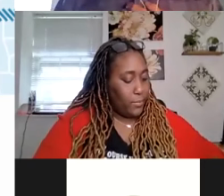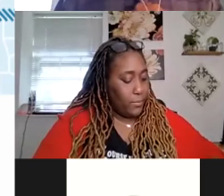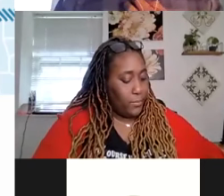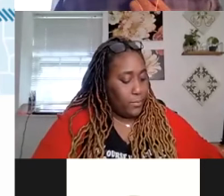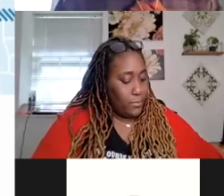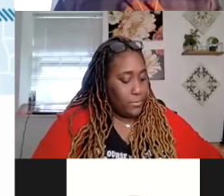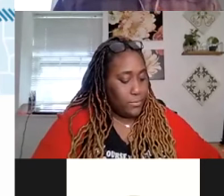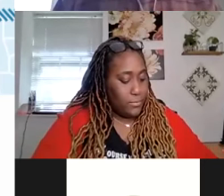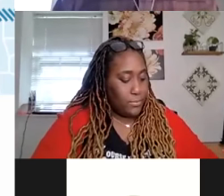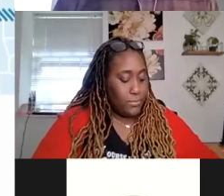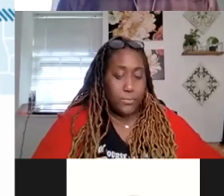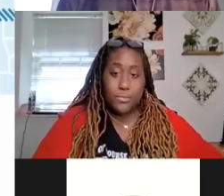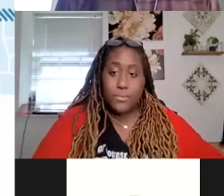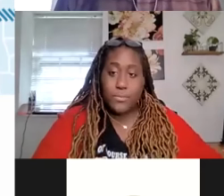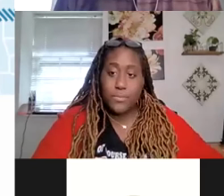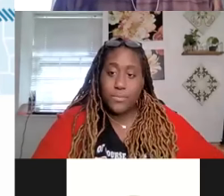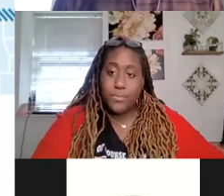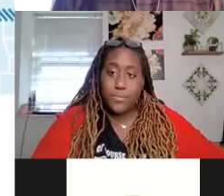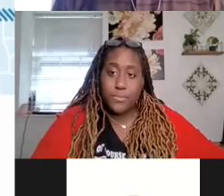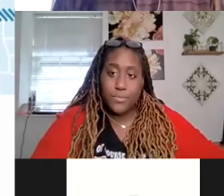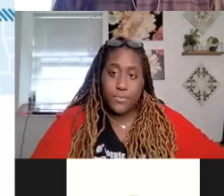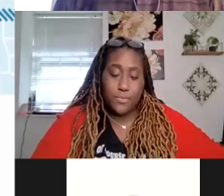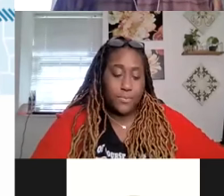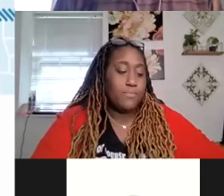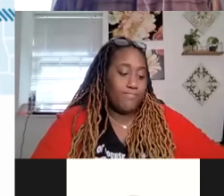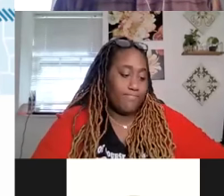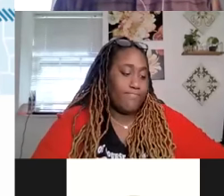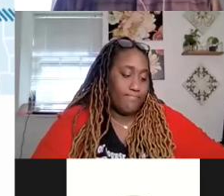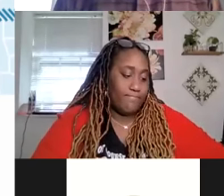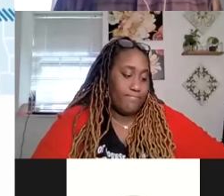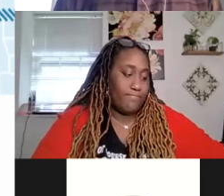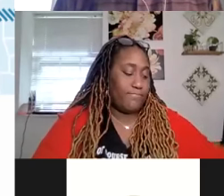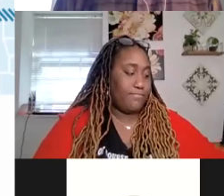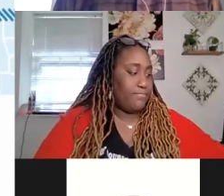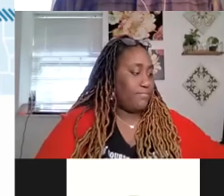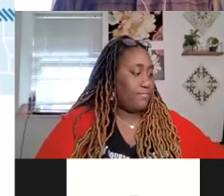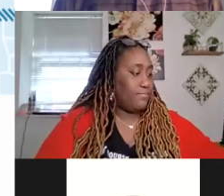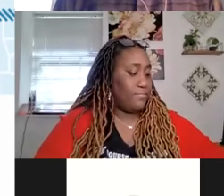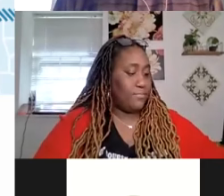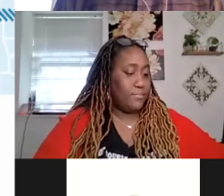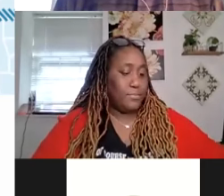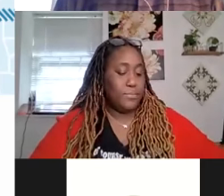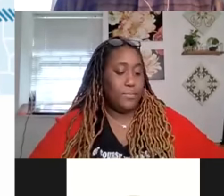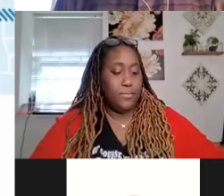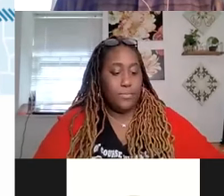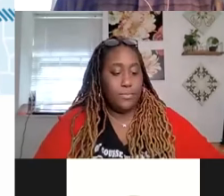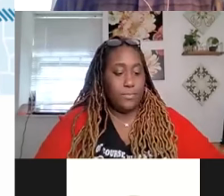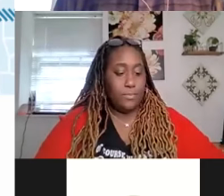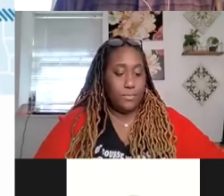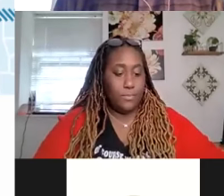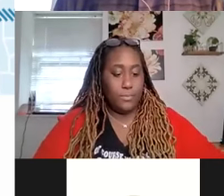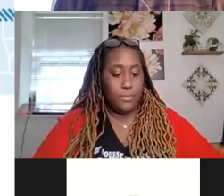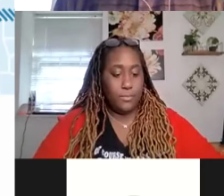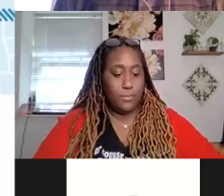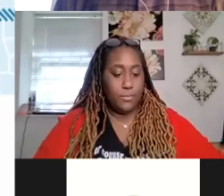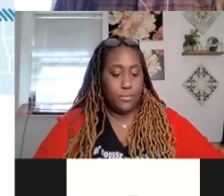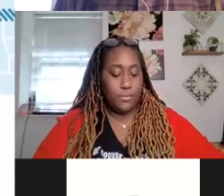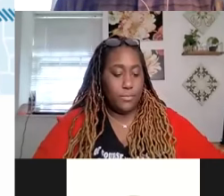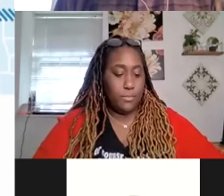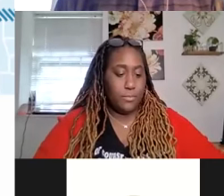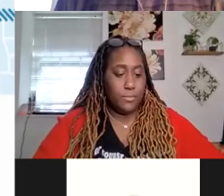would be, what do we need to know and why? And what will we do with that information? So I think that's embedded in this question